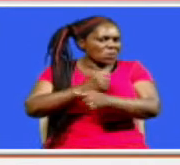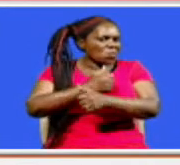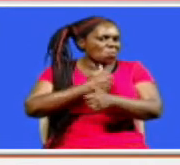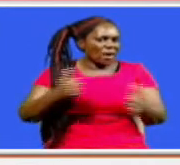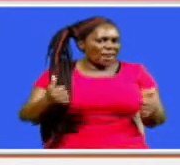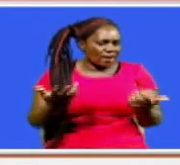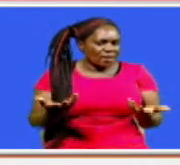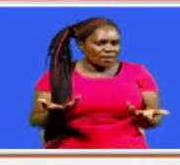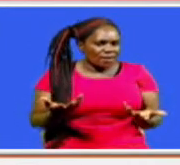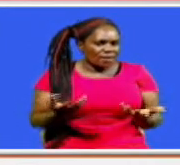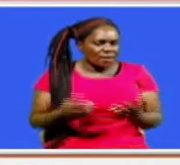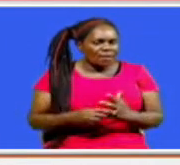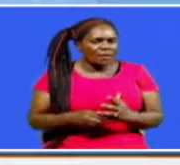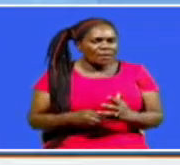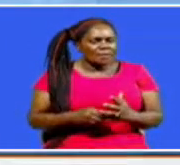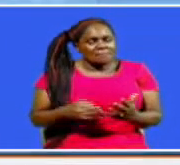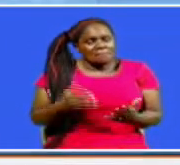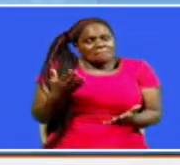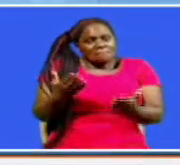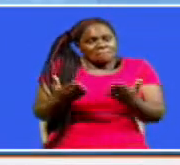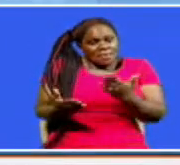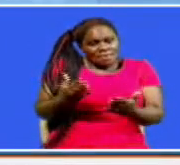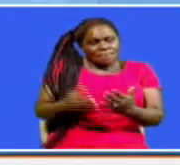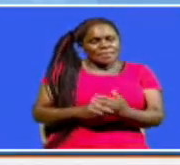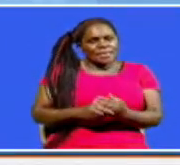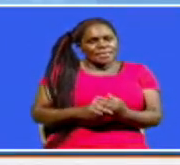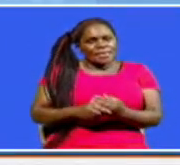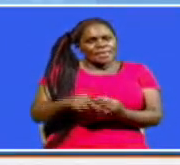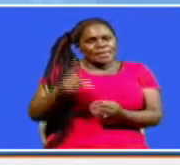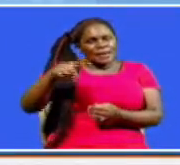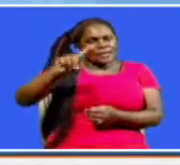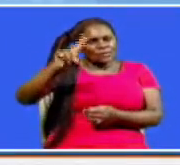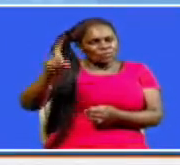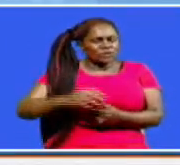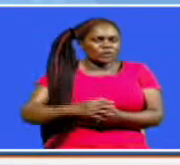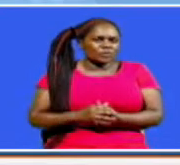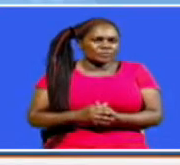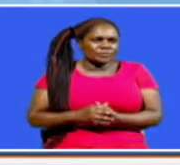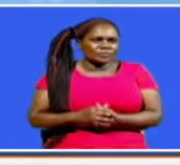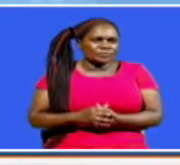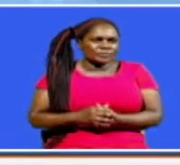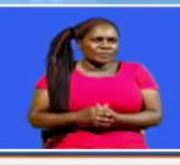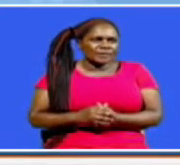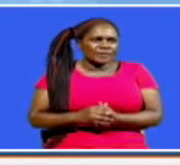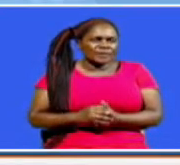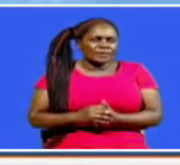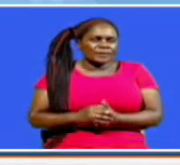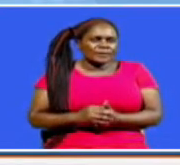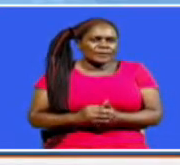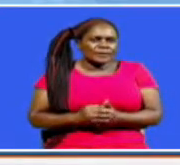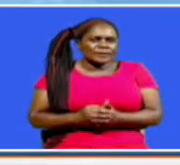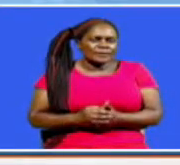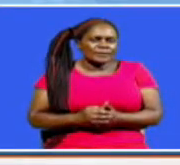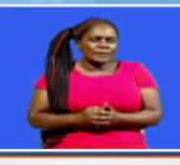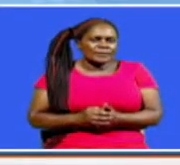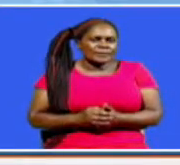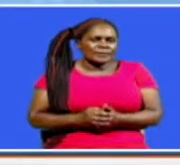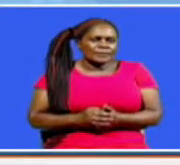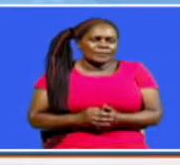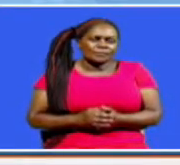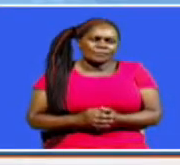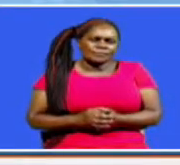Okay. Yes. So perhaps then the right question to ask after that elaborate explanation, SG, is